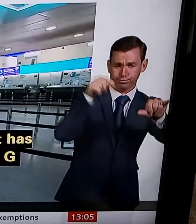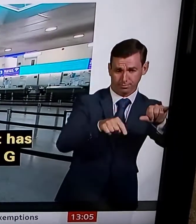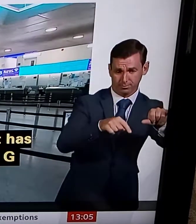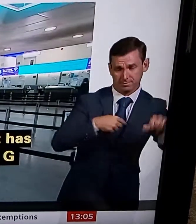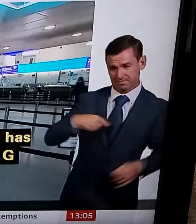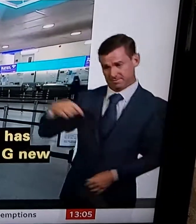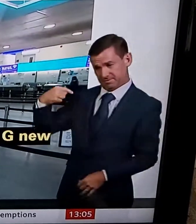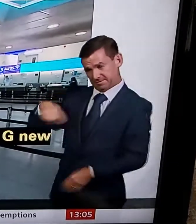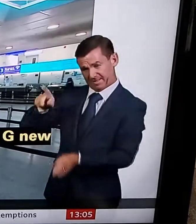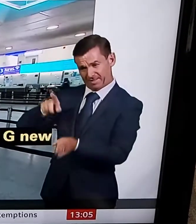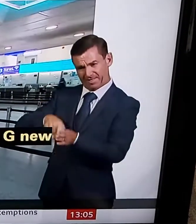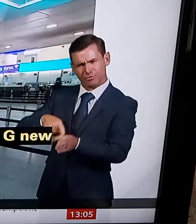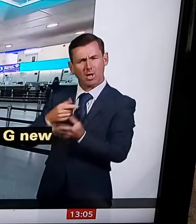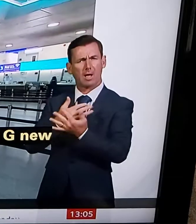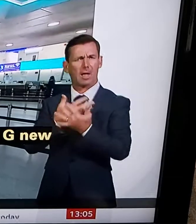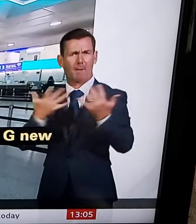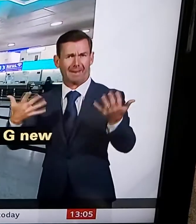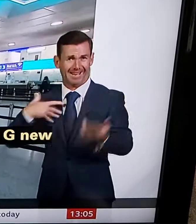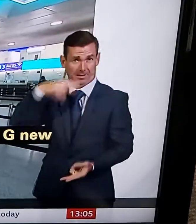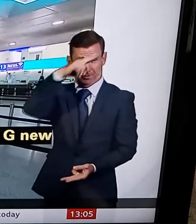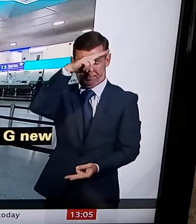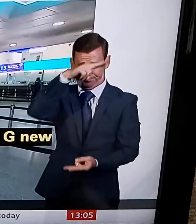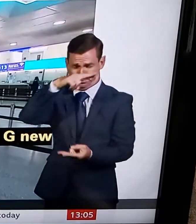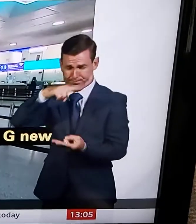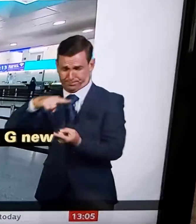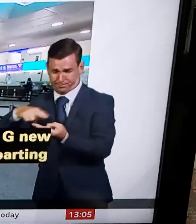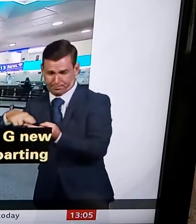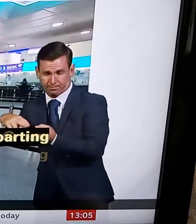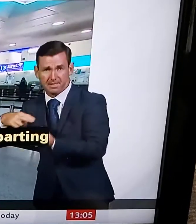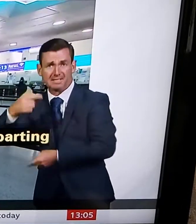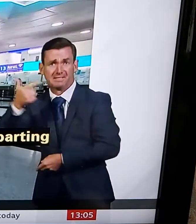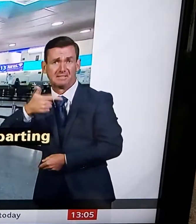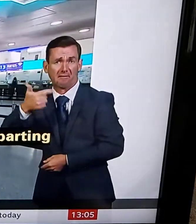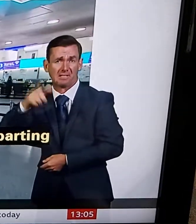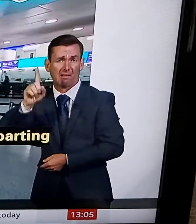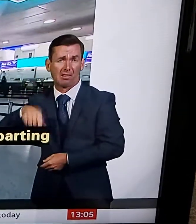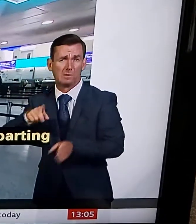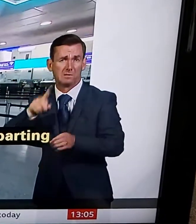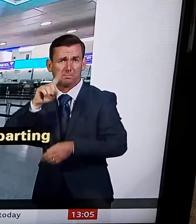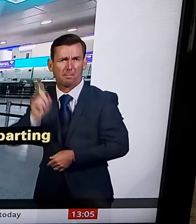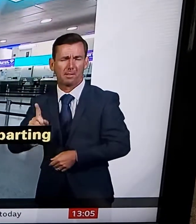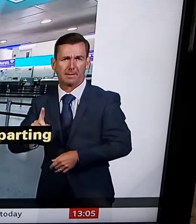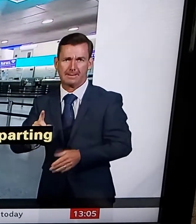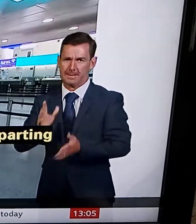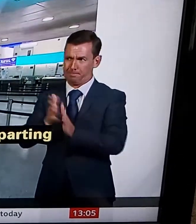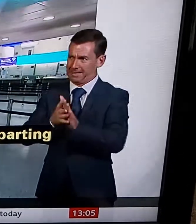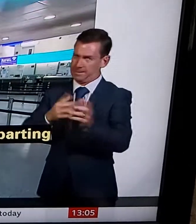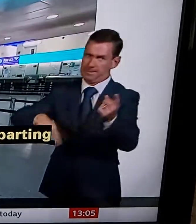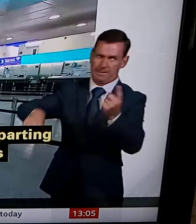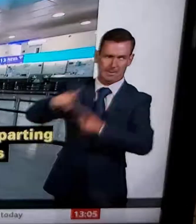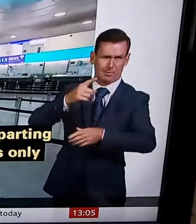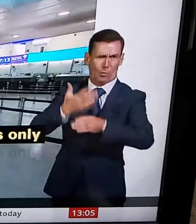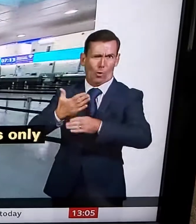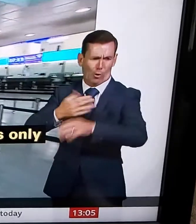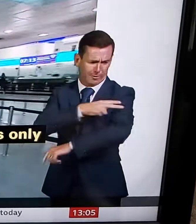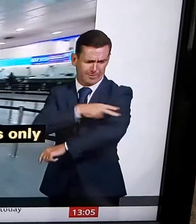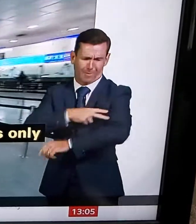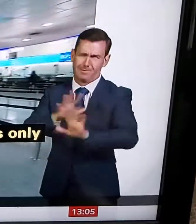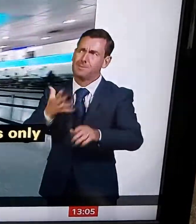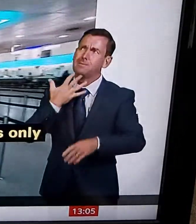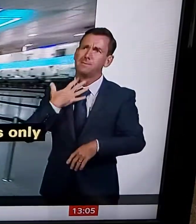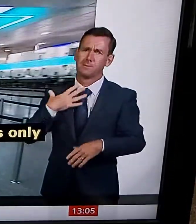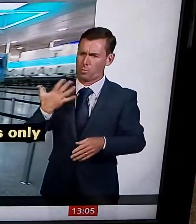been. This is a public hospital in one of the worst hit areas of the capital, Santiago. Dr. Matty is